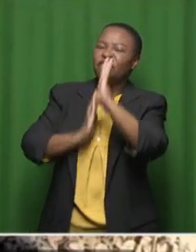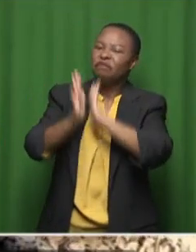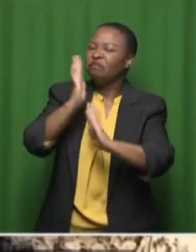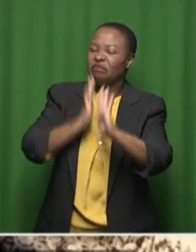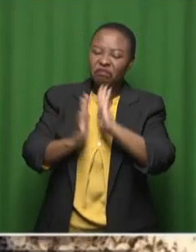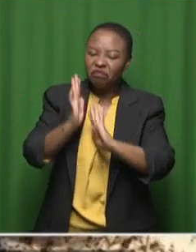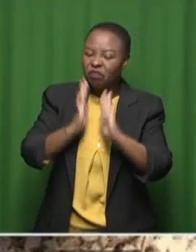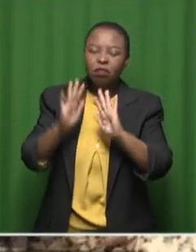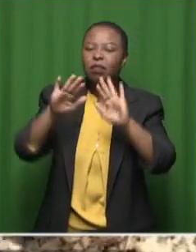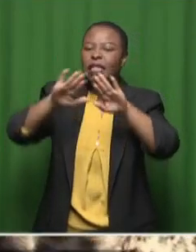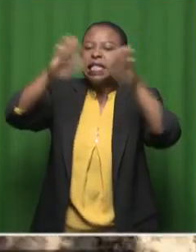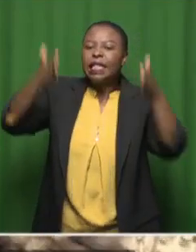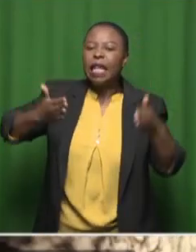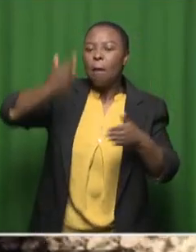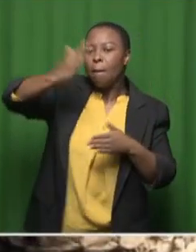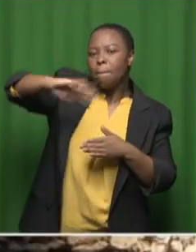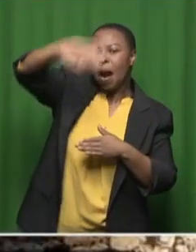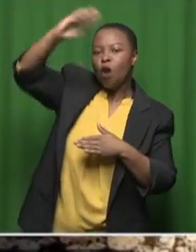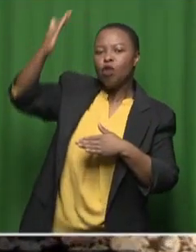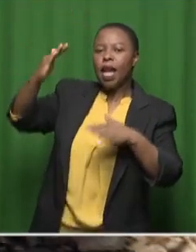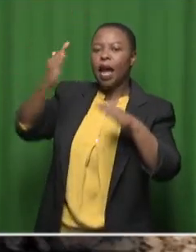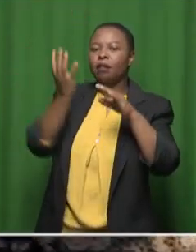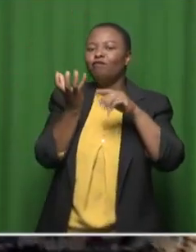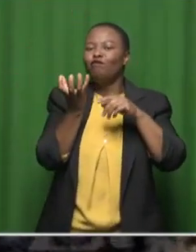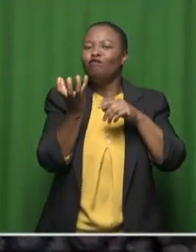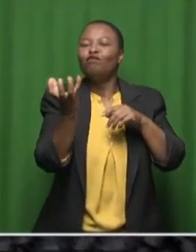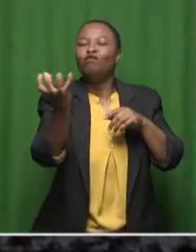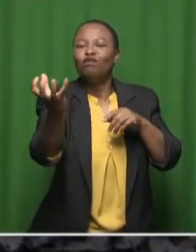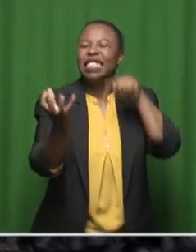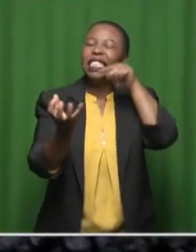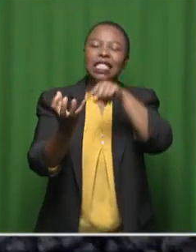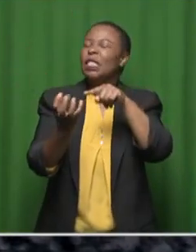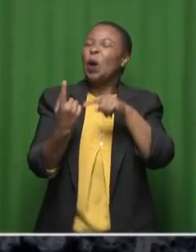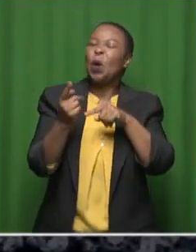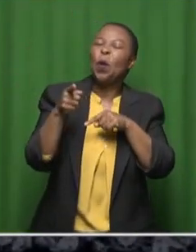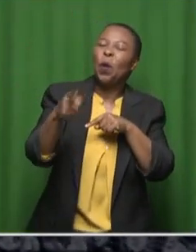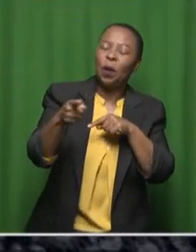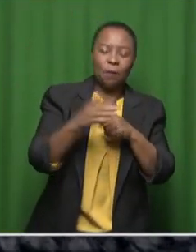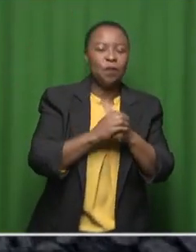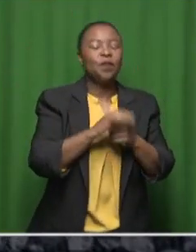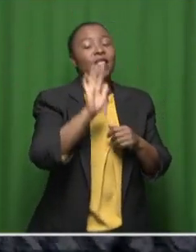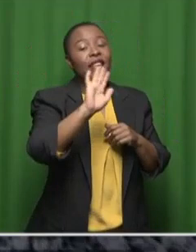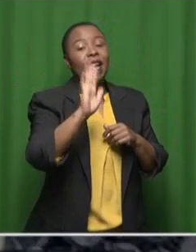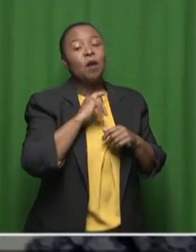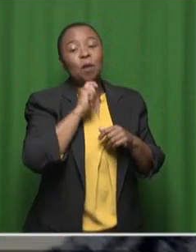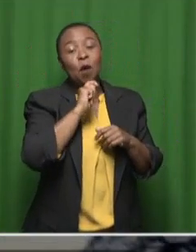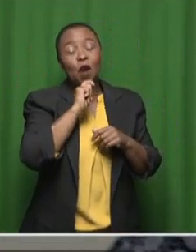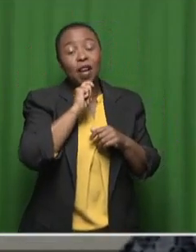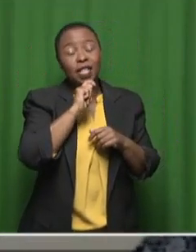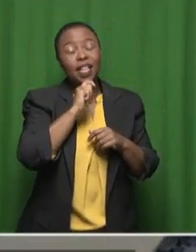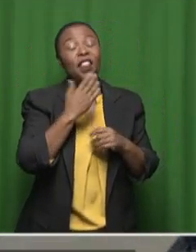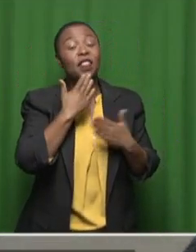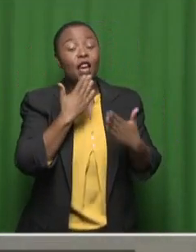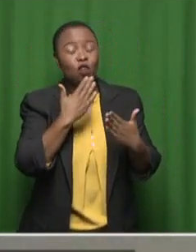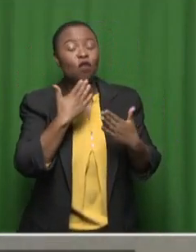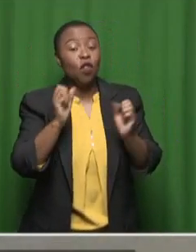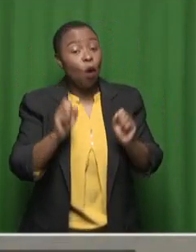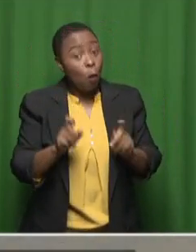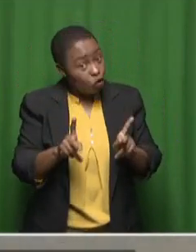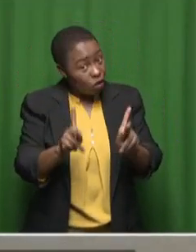the Table Mountain Aerial Cableway. Hi, good morning, Marissa and viewers. Thank you so much for this